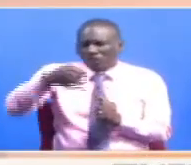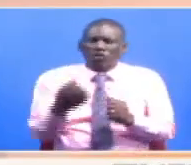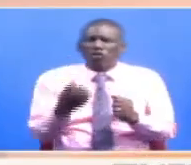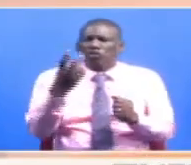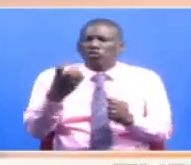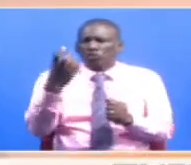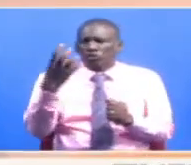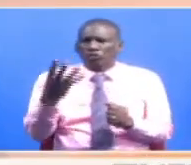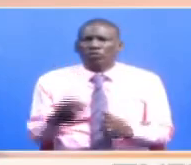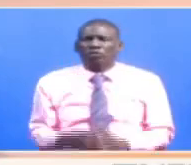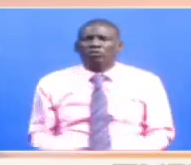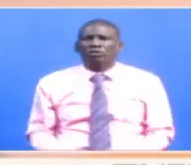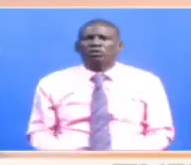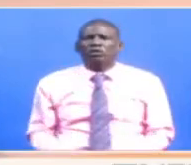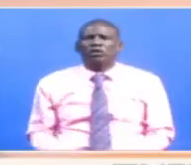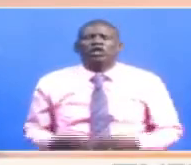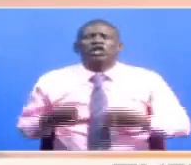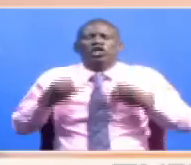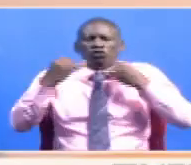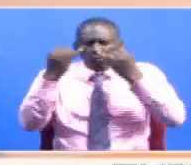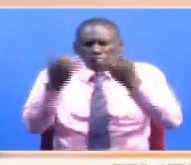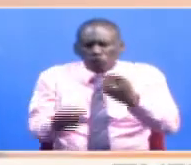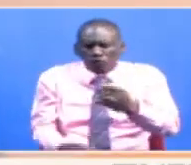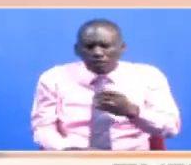2024. Information will come.